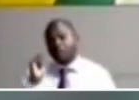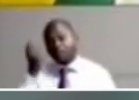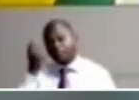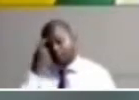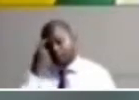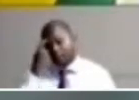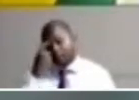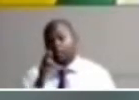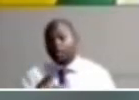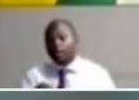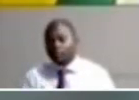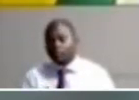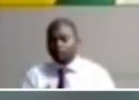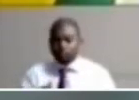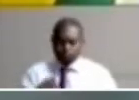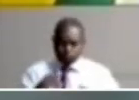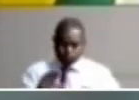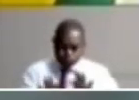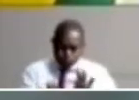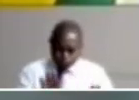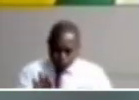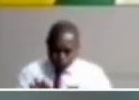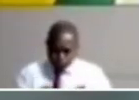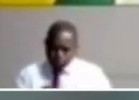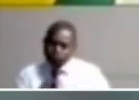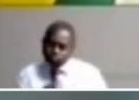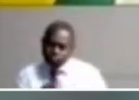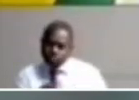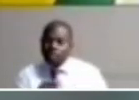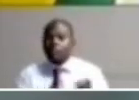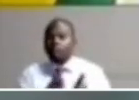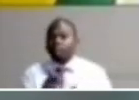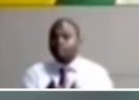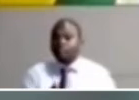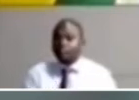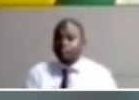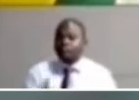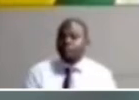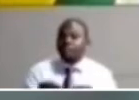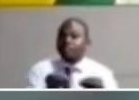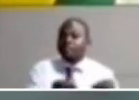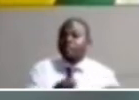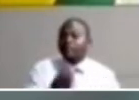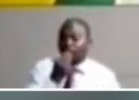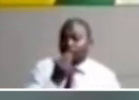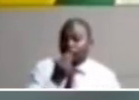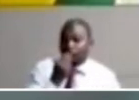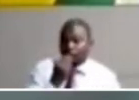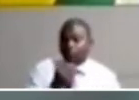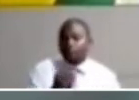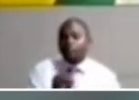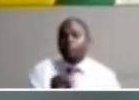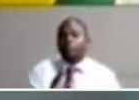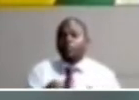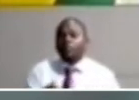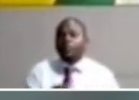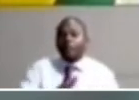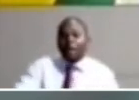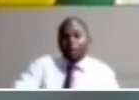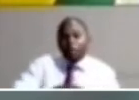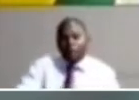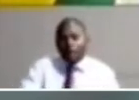government, after properly identifying these people, will distribute food to them in the form of